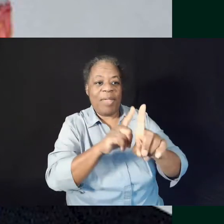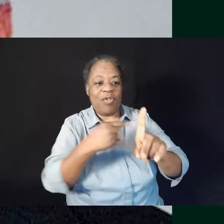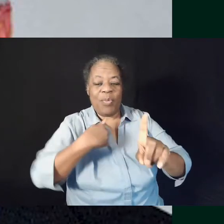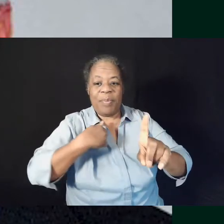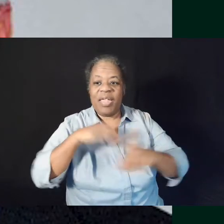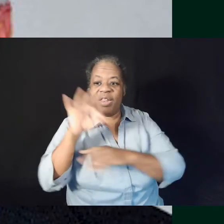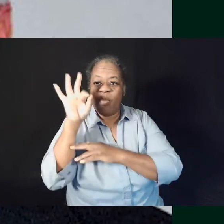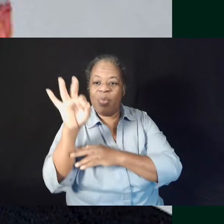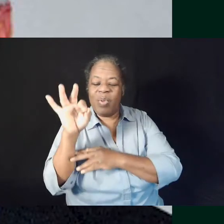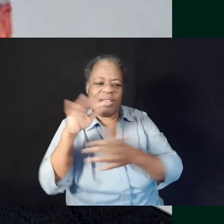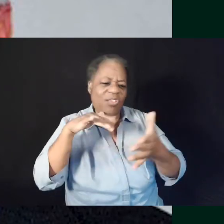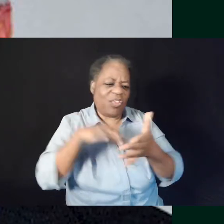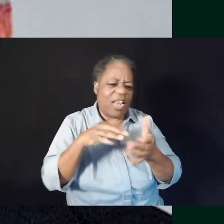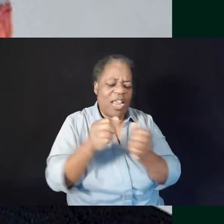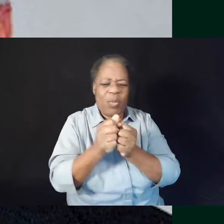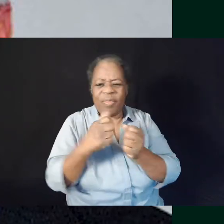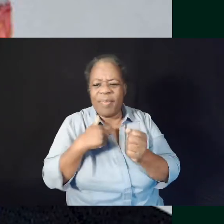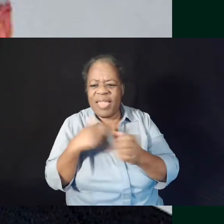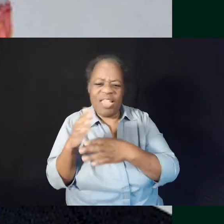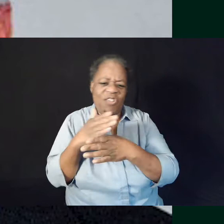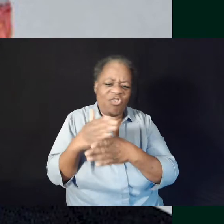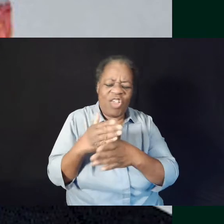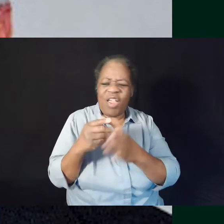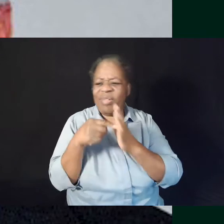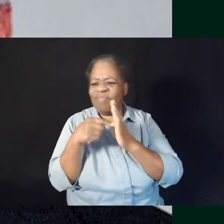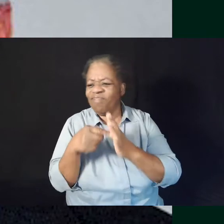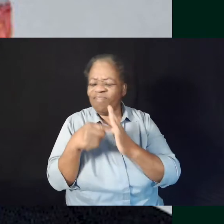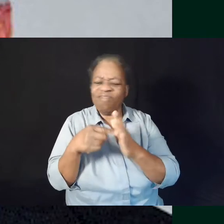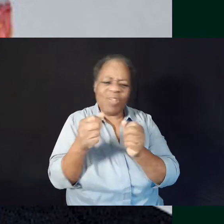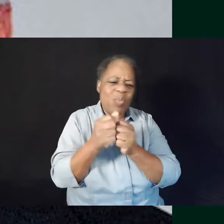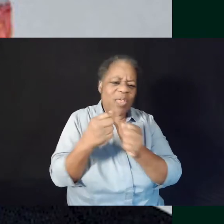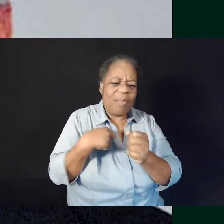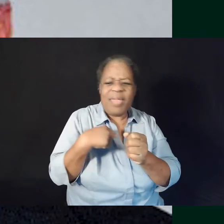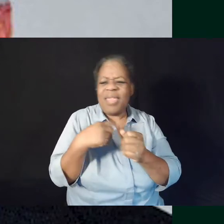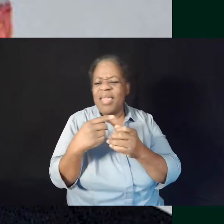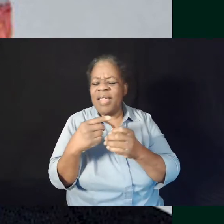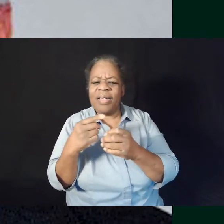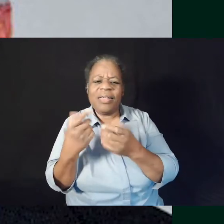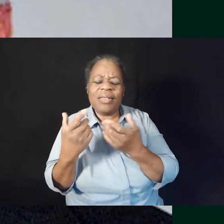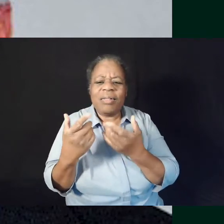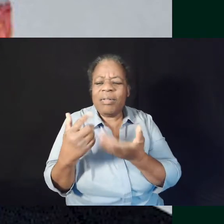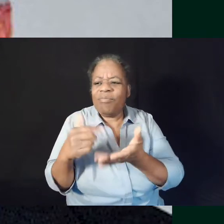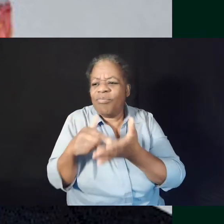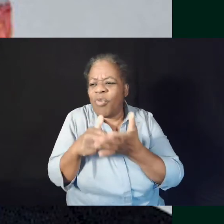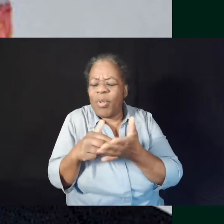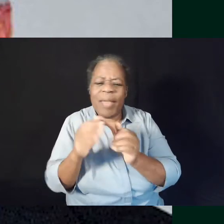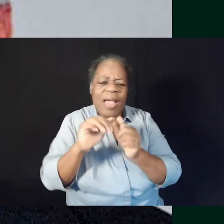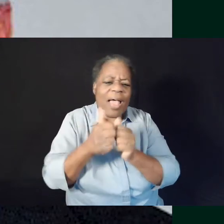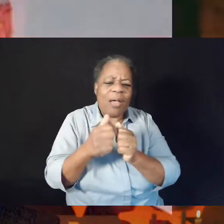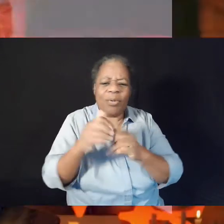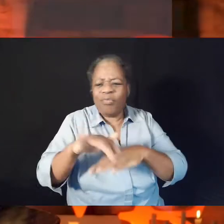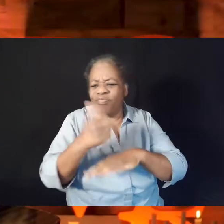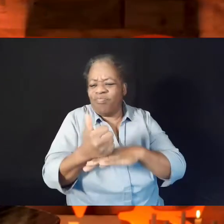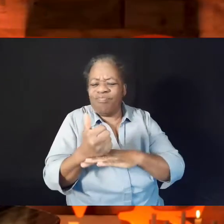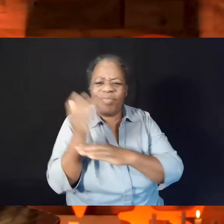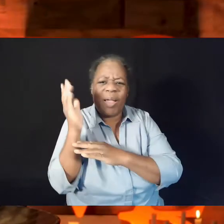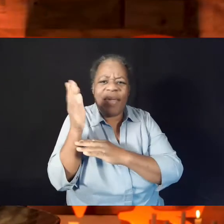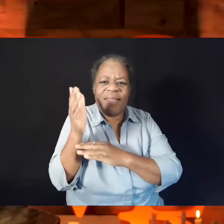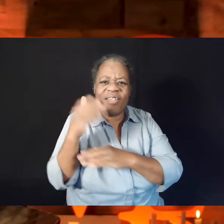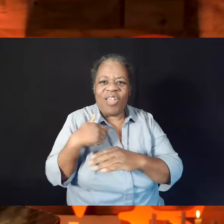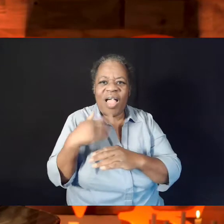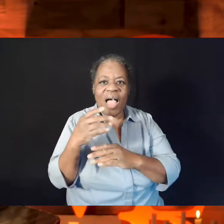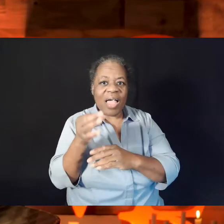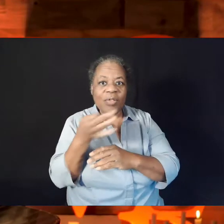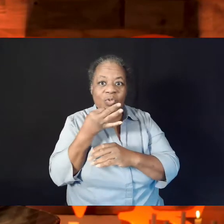with me, sharing files of illustrations, and giving me outlines to follow in crafting a message. I soon discovered that